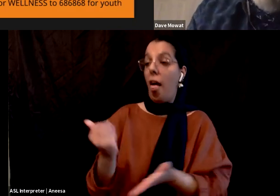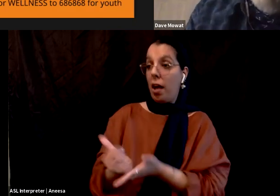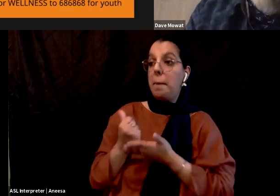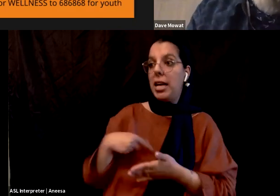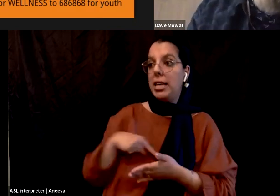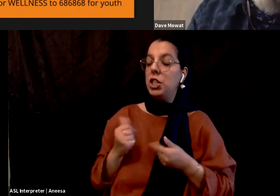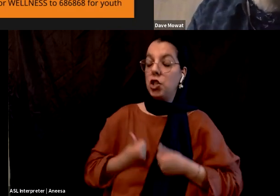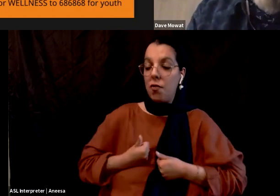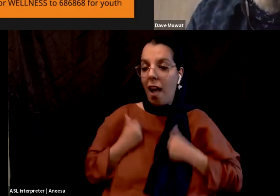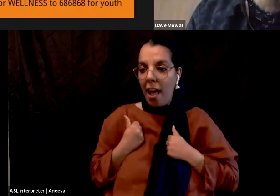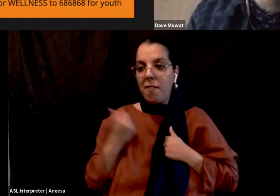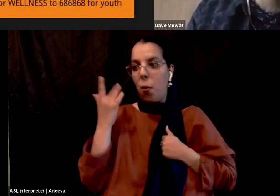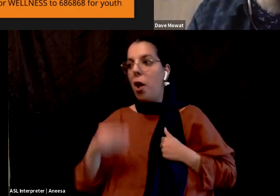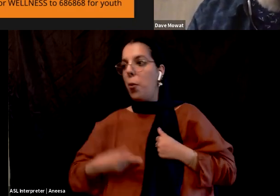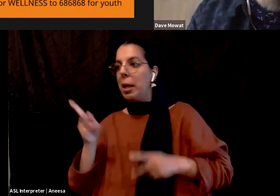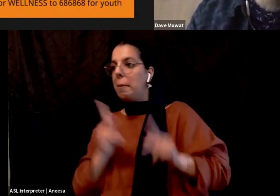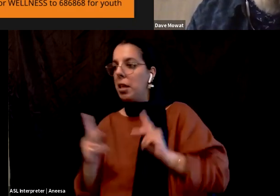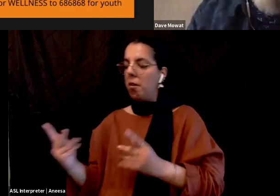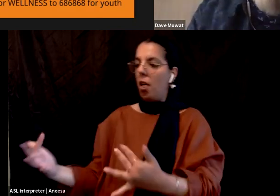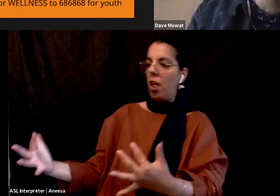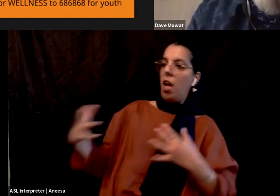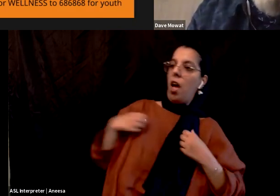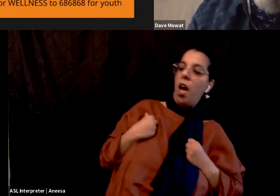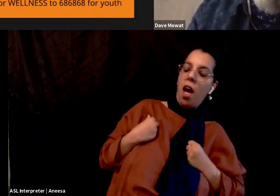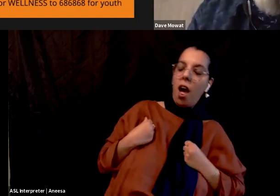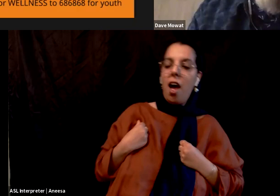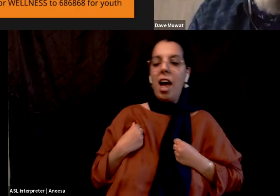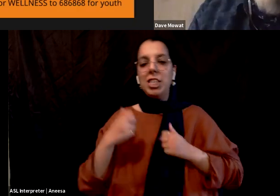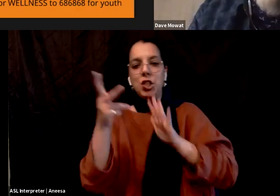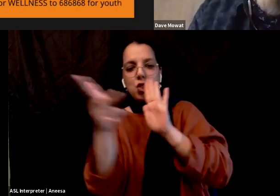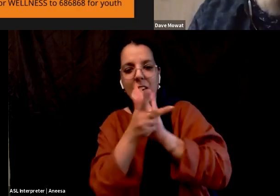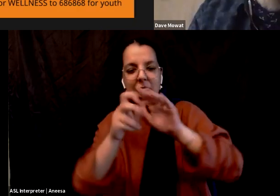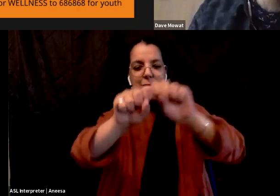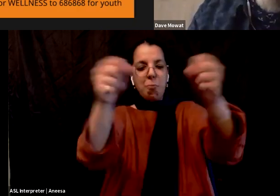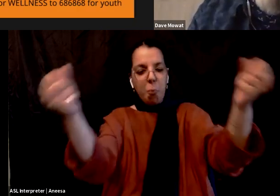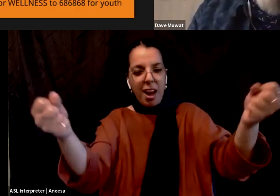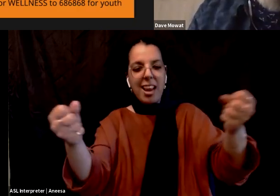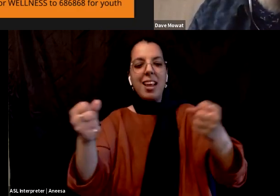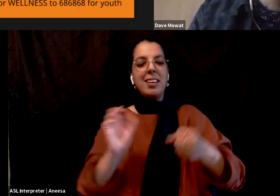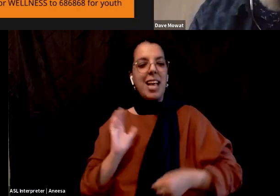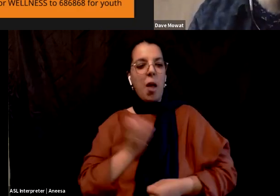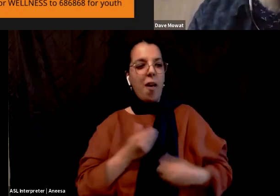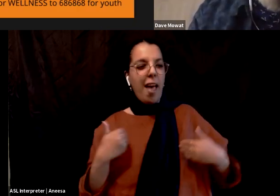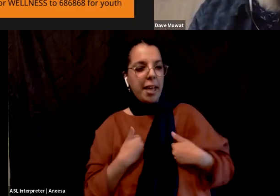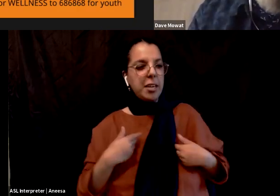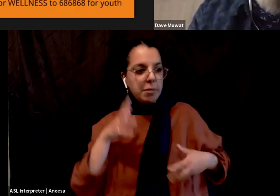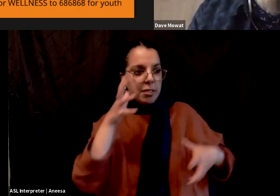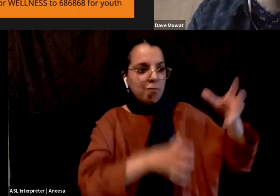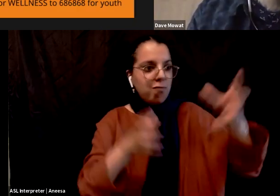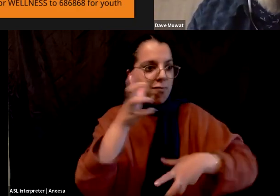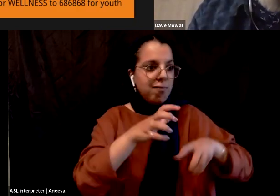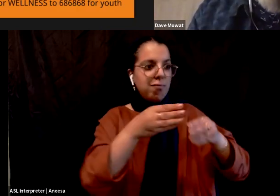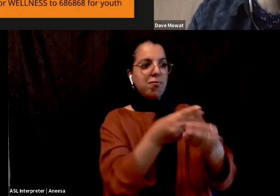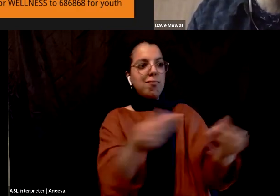the face of broken treaty promises, in the face of seeing their hunting lands and hunting grounds